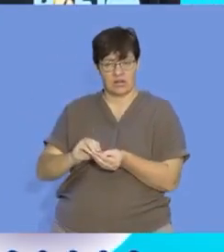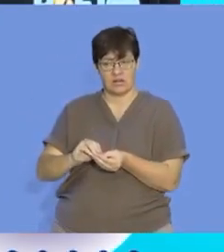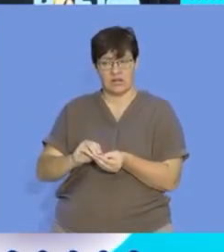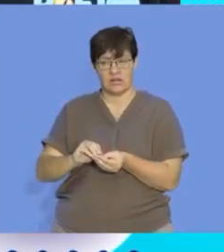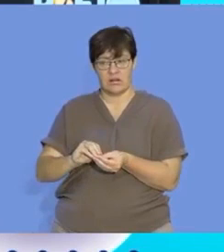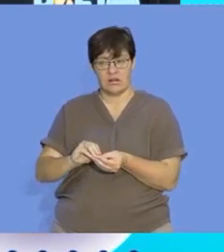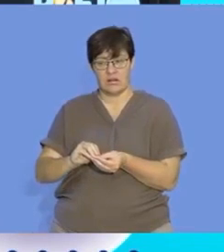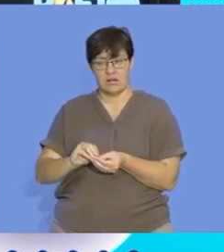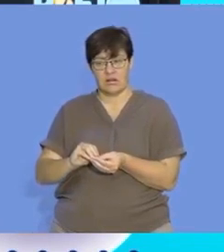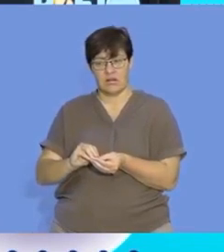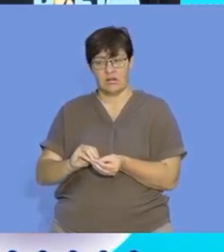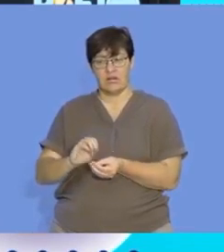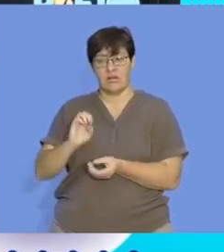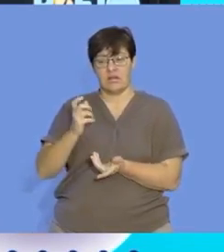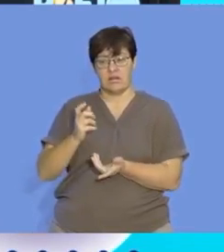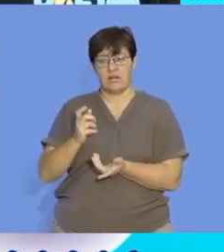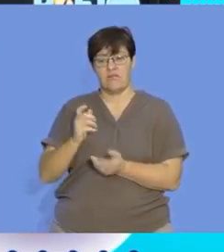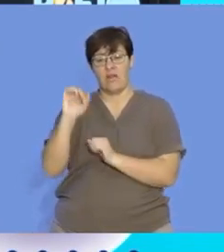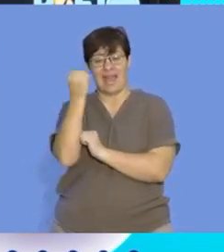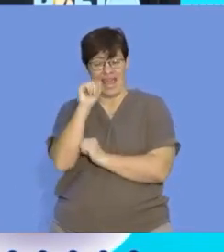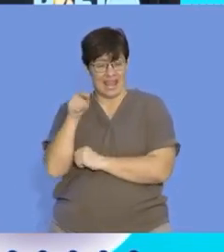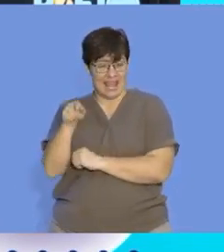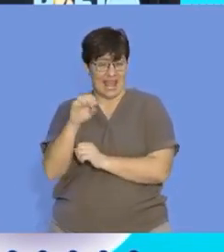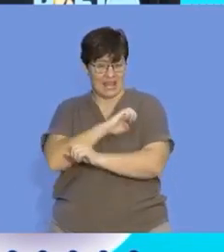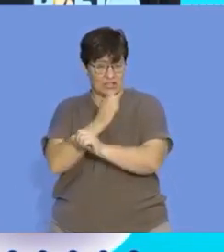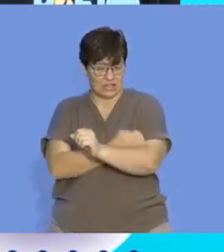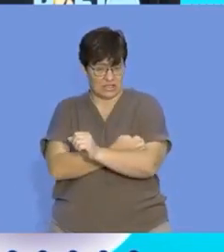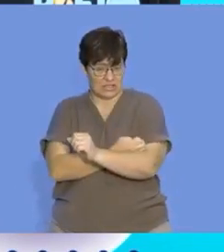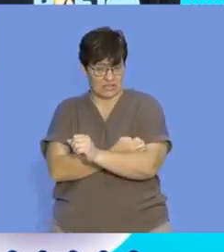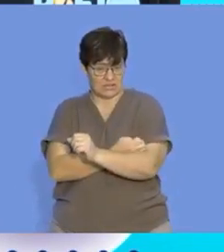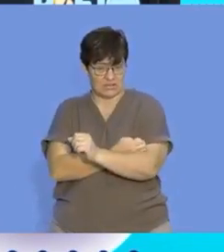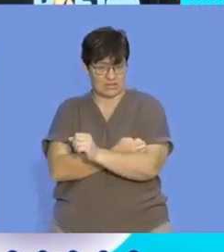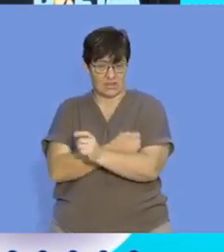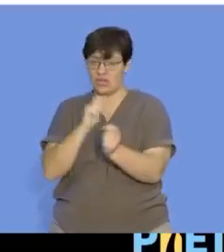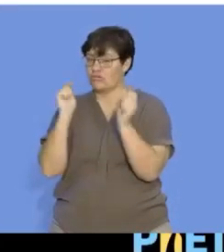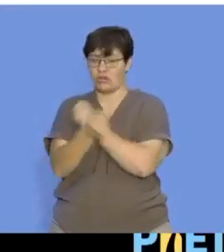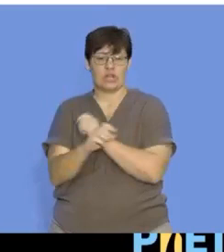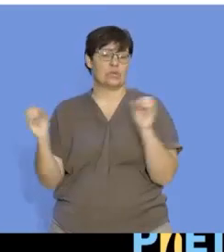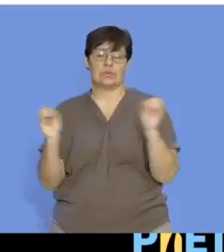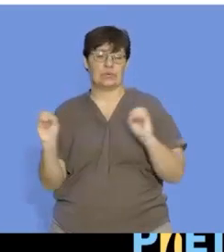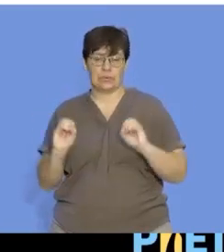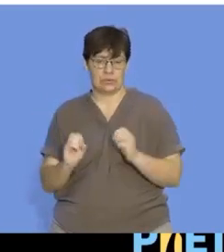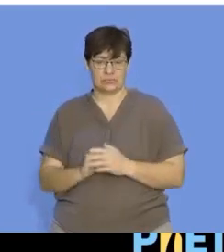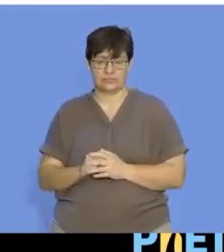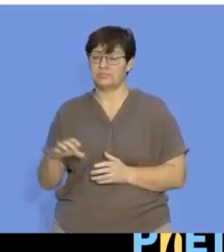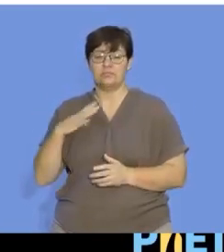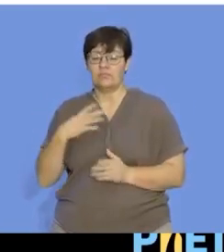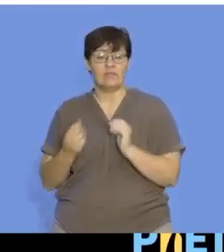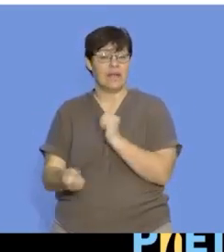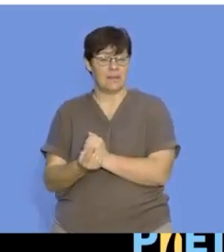the kinetic and the mechanical energy doesn't change. All that's happening is